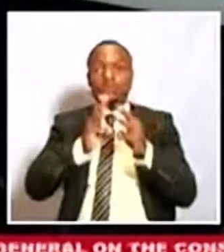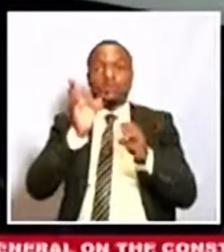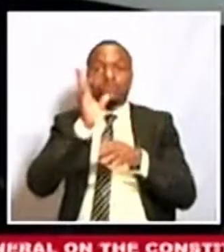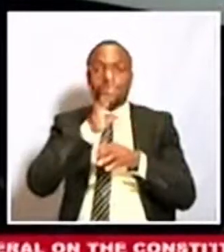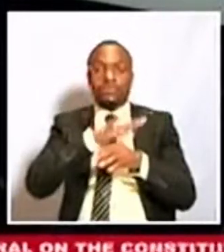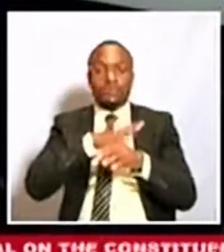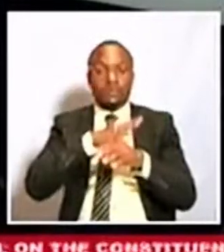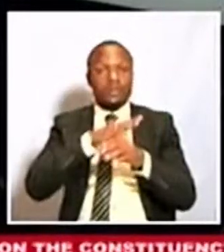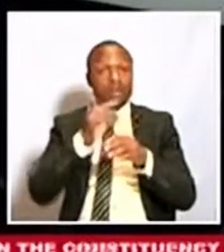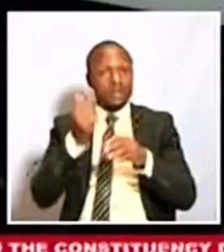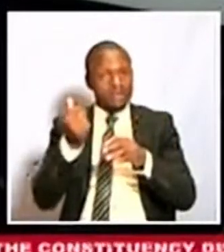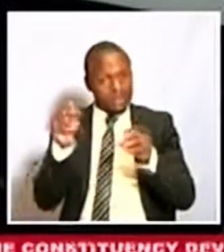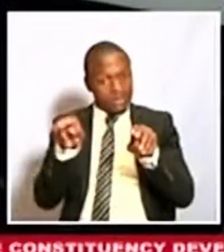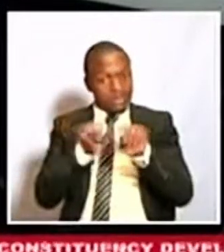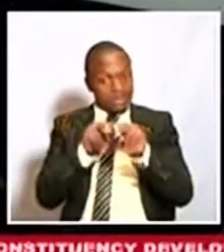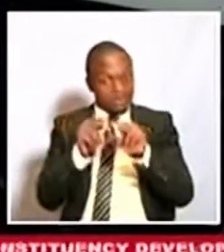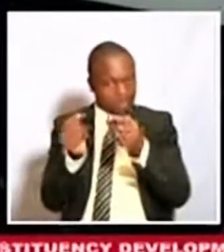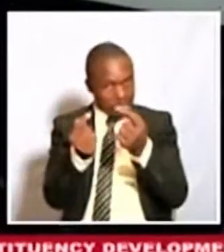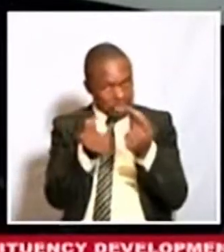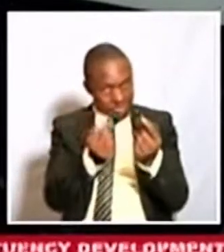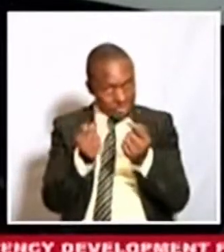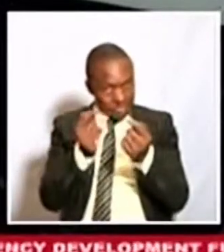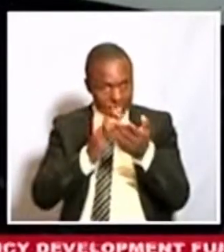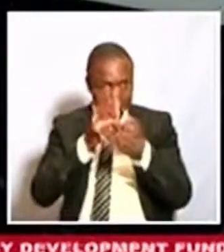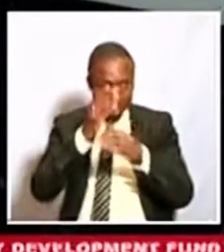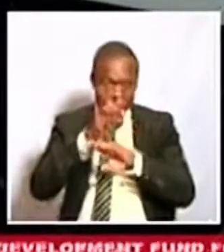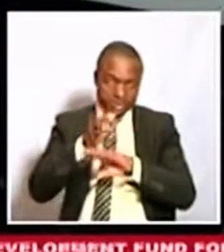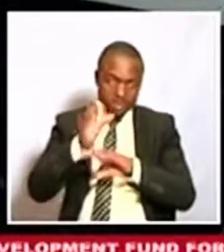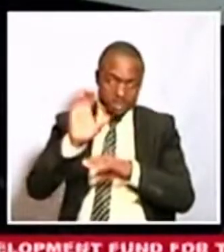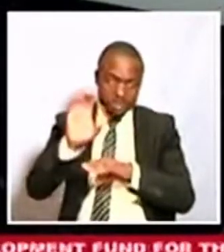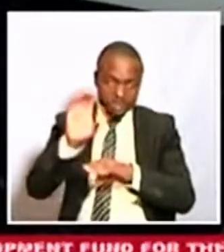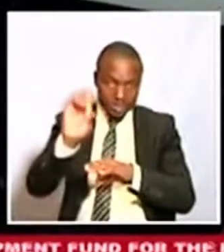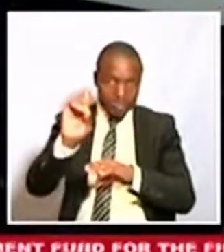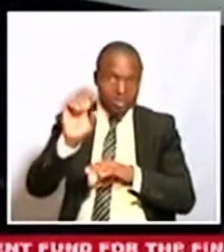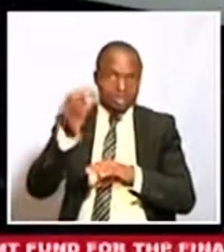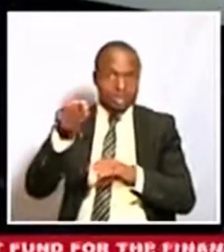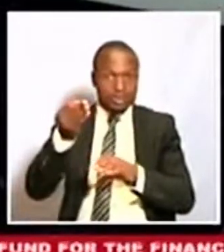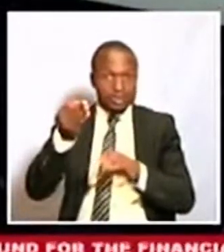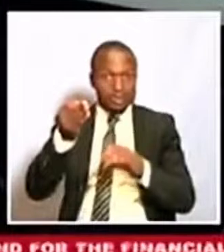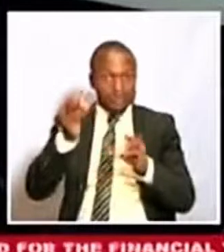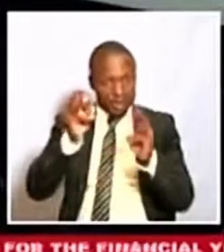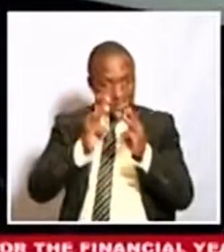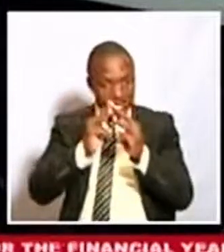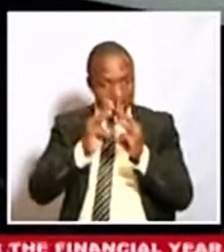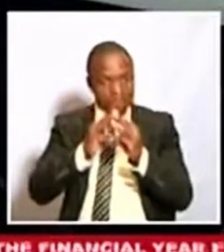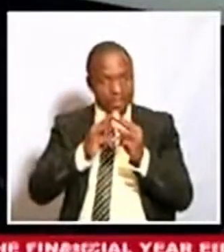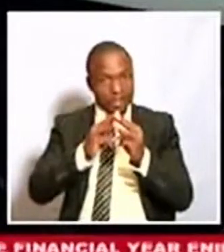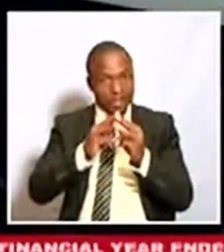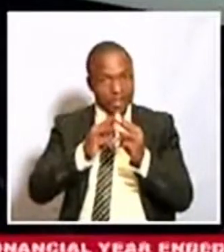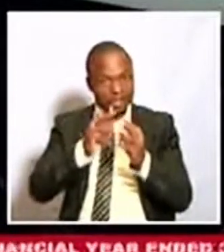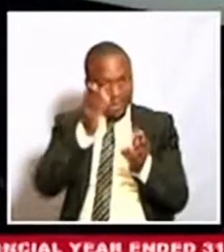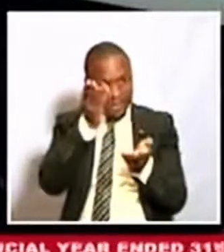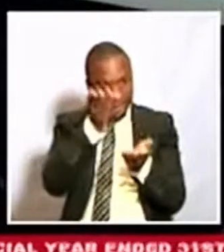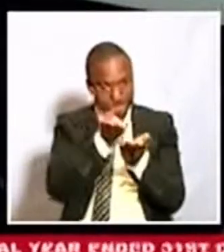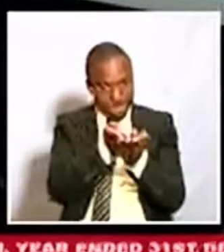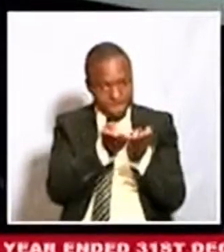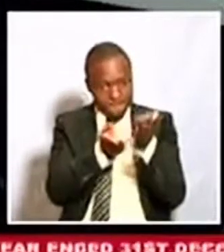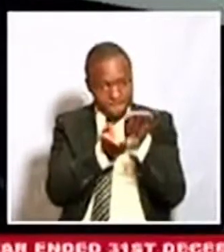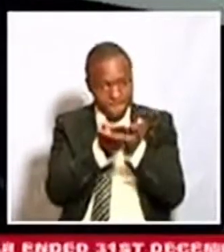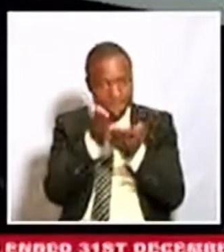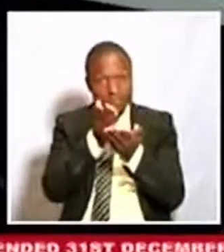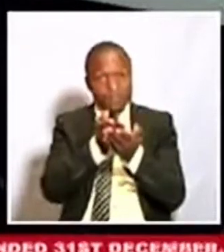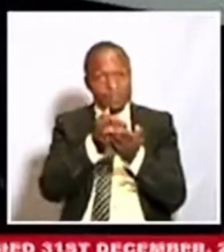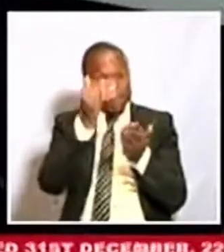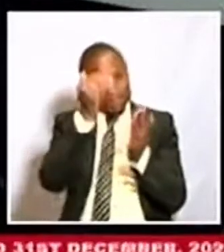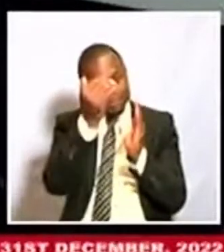sit as CDF committee, you compile the list. The CDF chairperson is supposed to